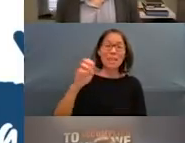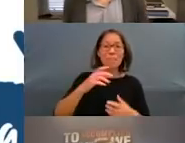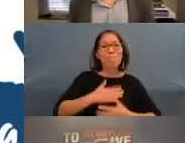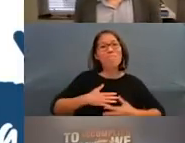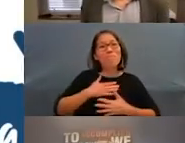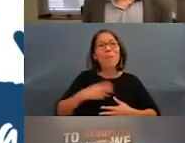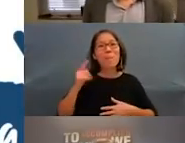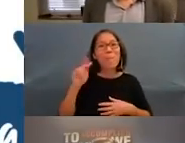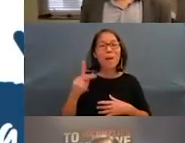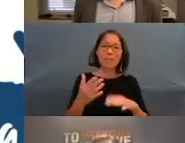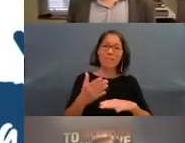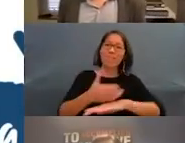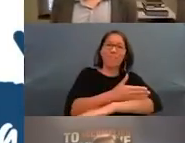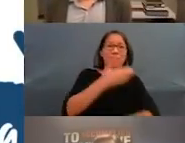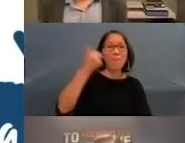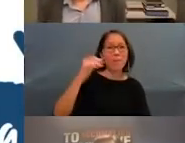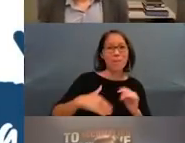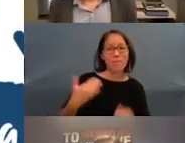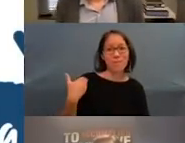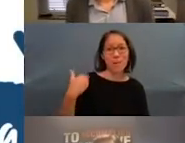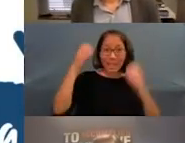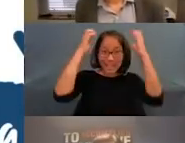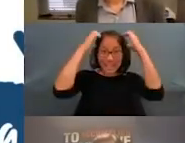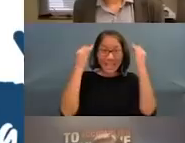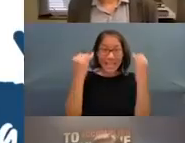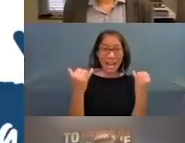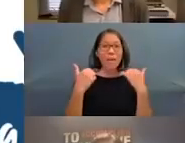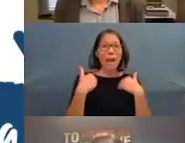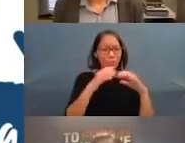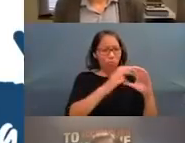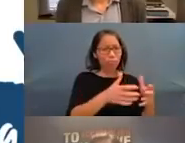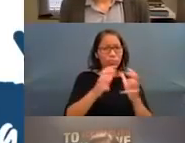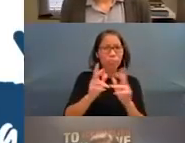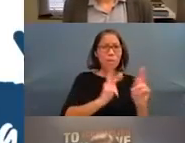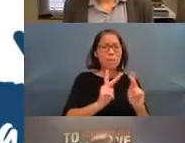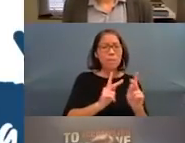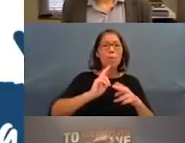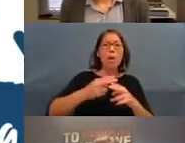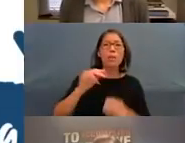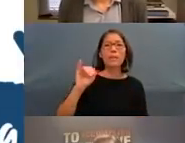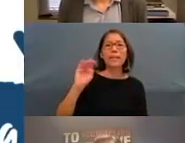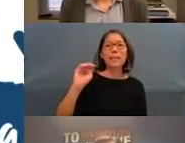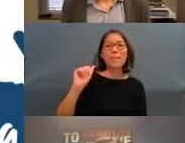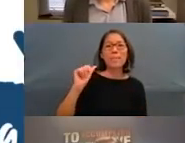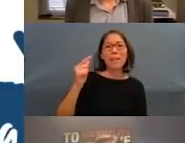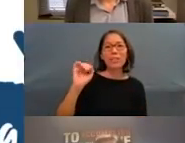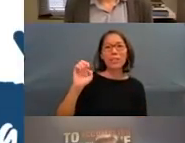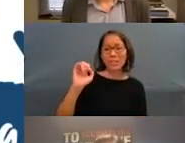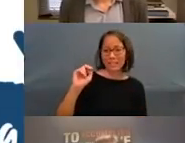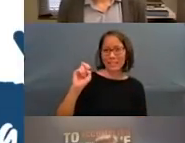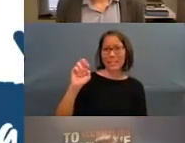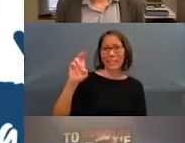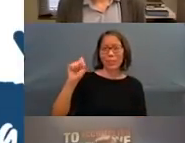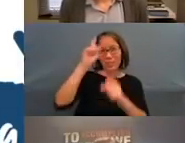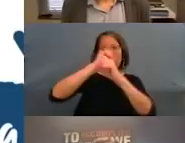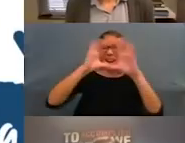before. And at Disney now, there are groups of individuals who are called Imagineers. And these are the people who are the creative